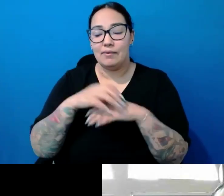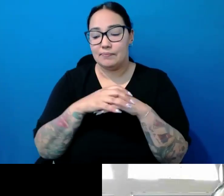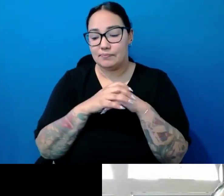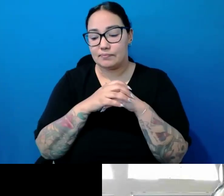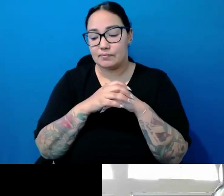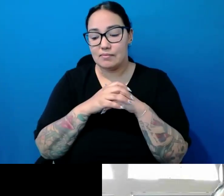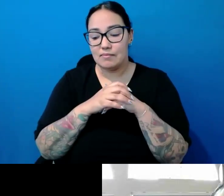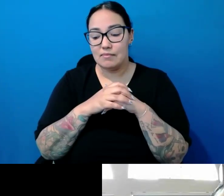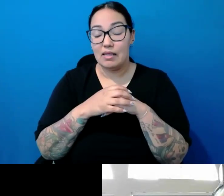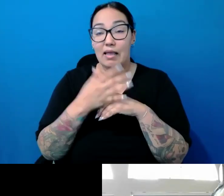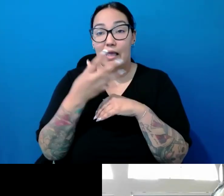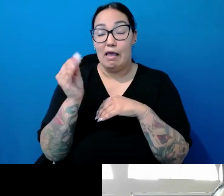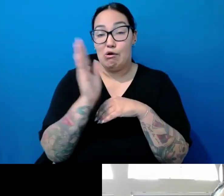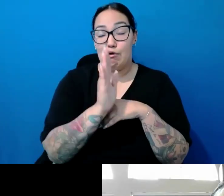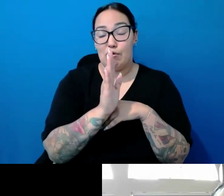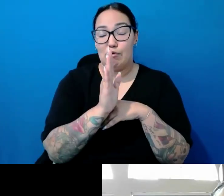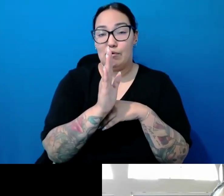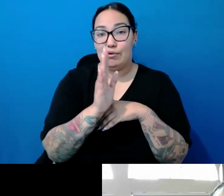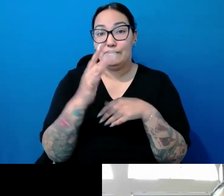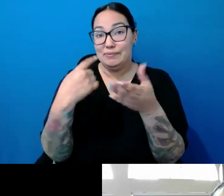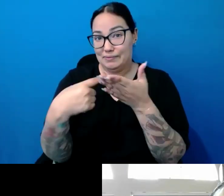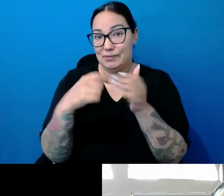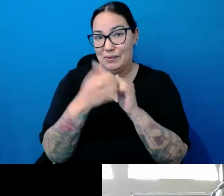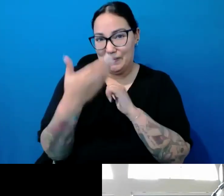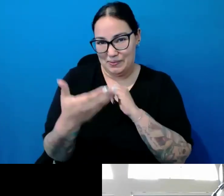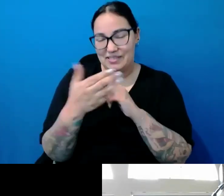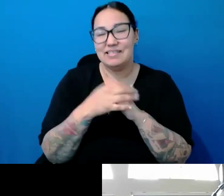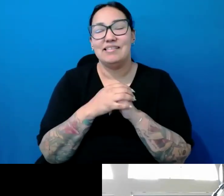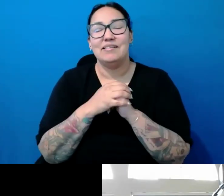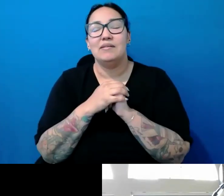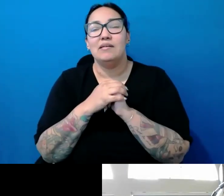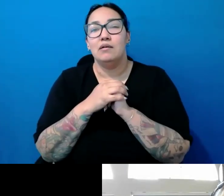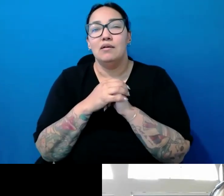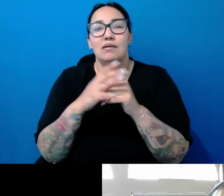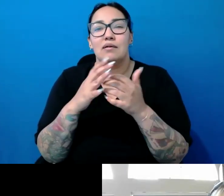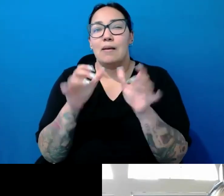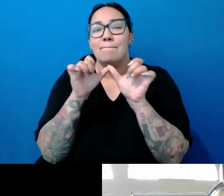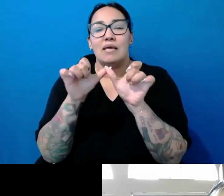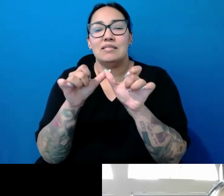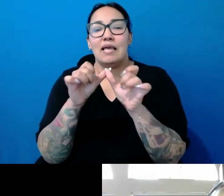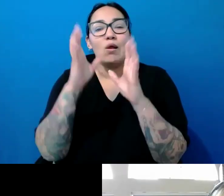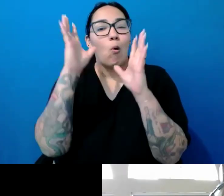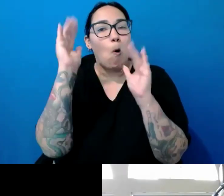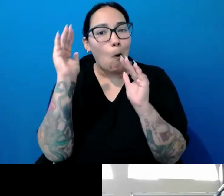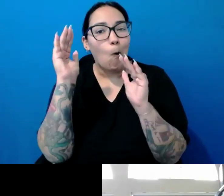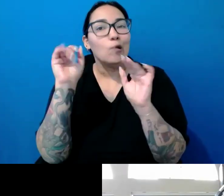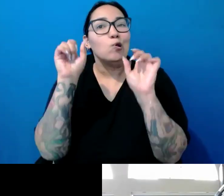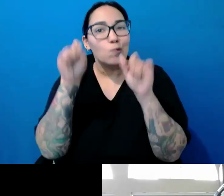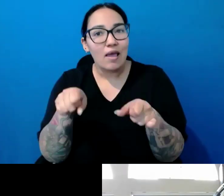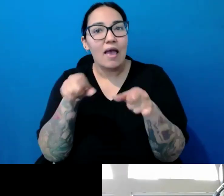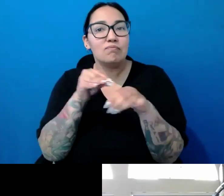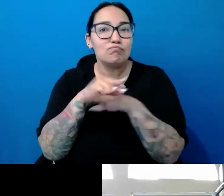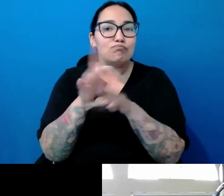and her conversation with you. How do you maintain your hopefulness that you can make a